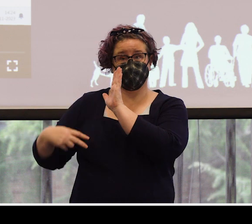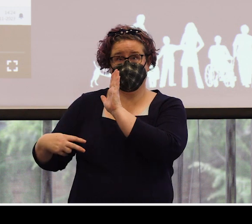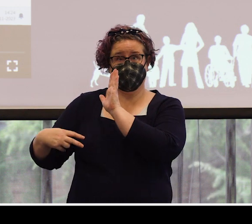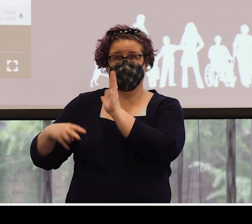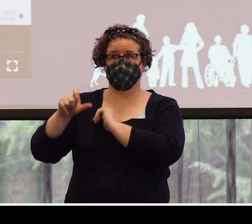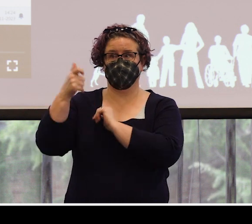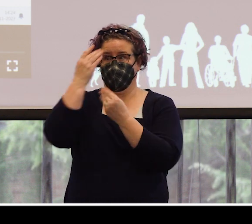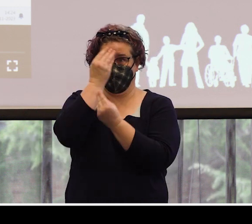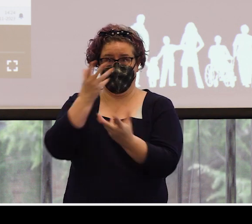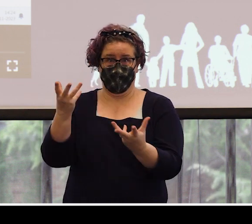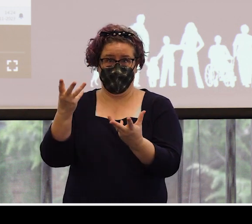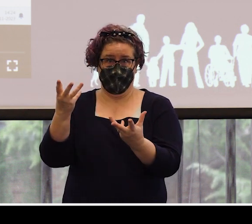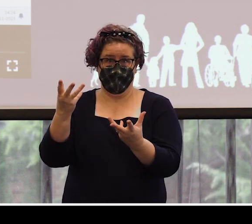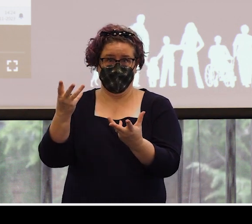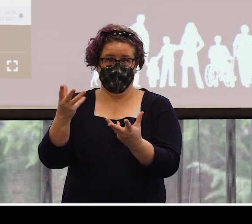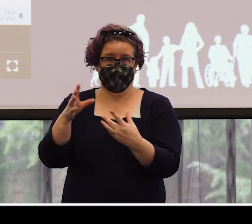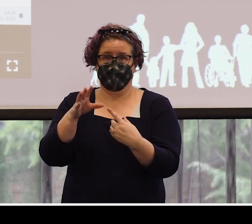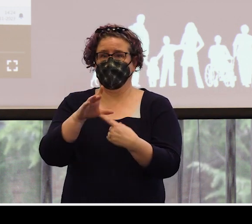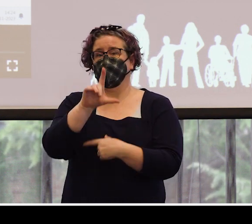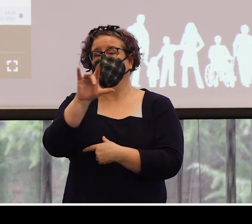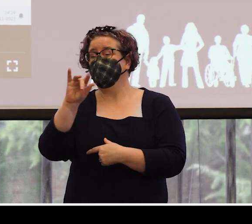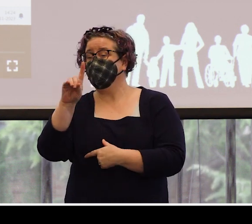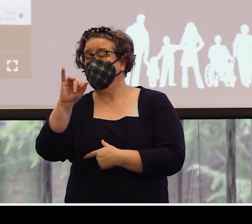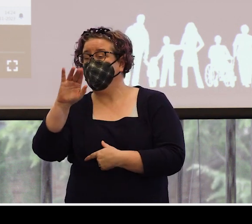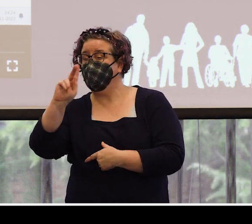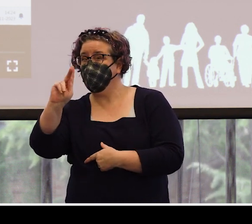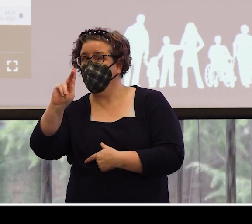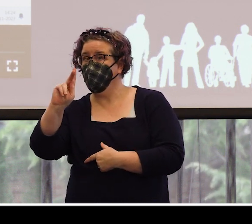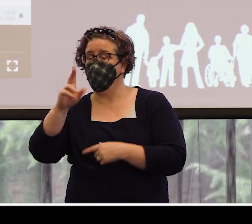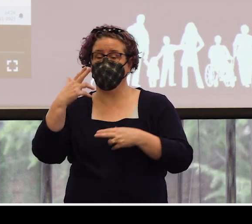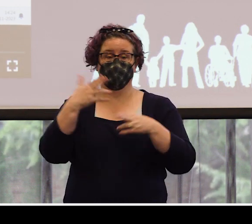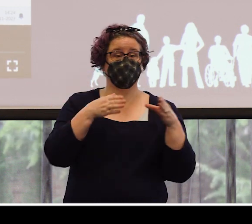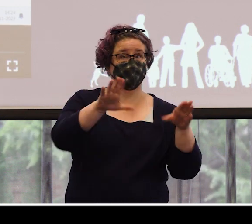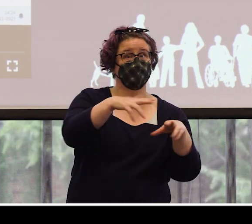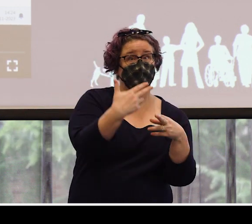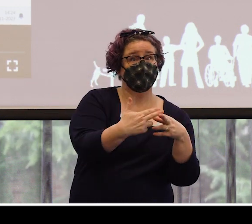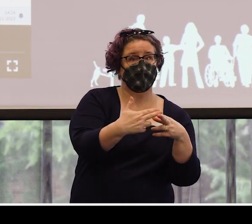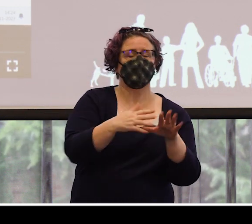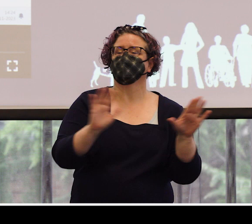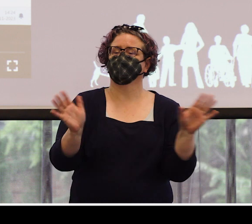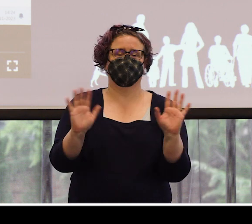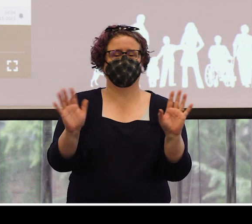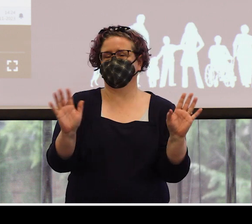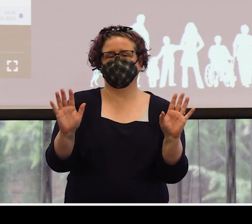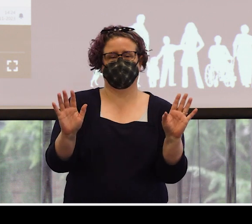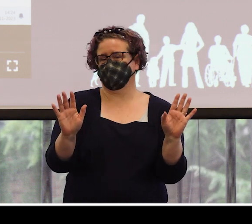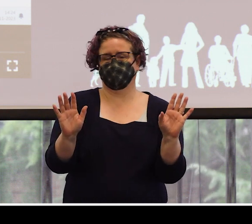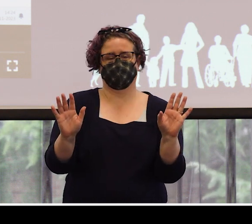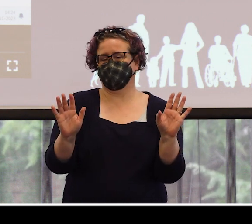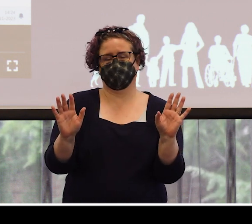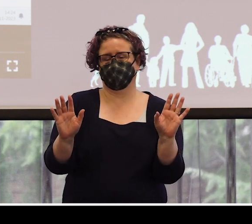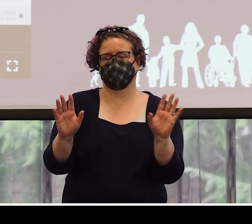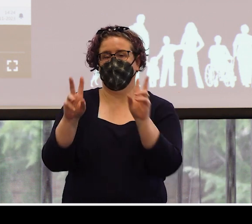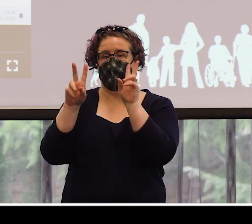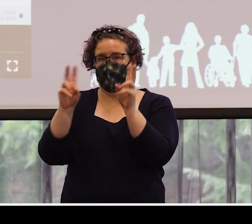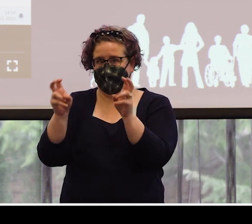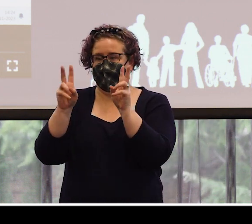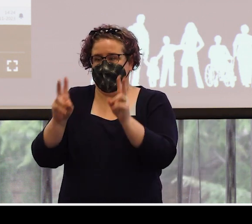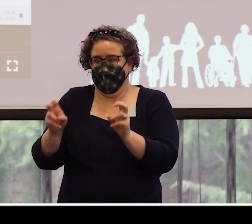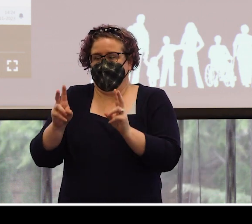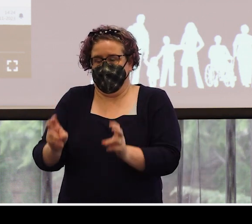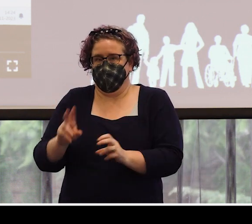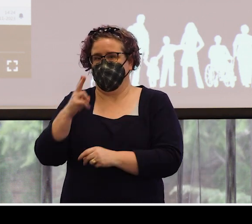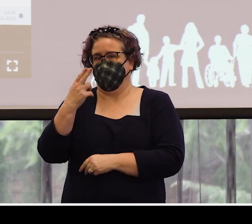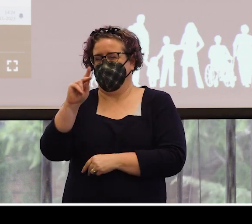any other information such as landmarks and the street names because I'm only using heading 2 to look at